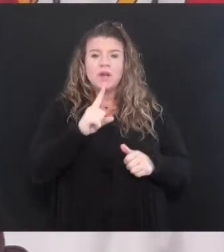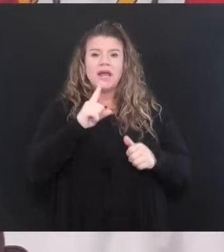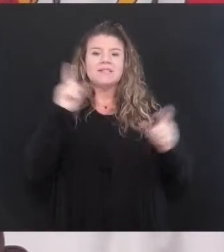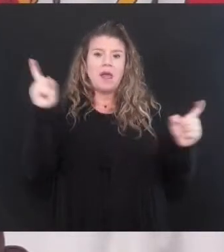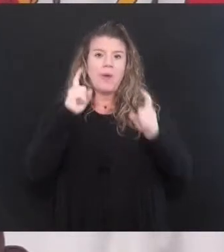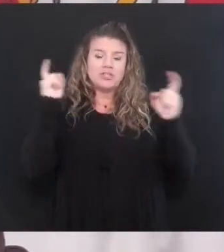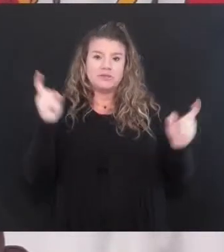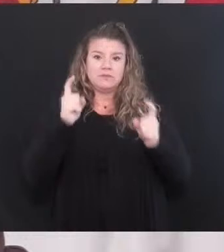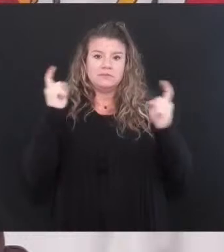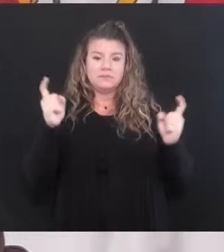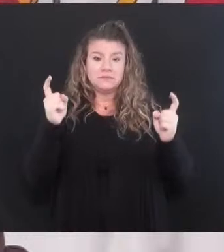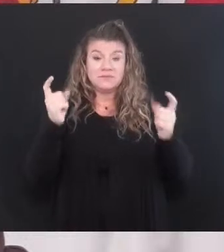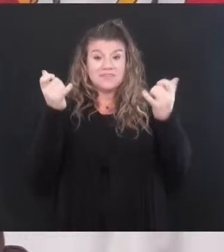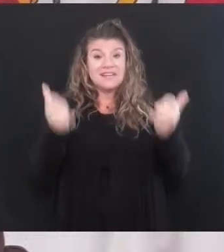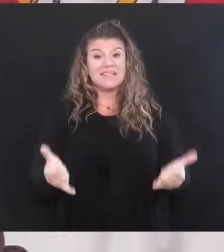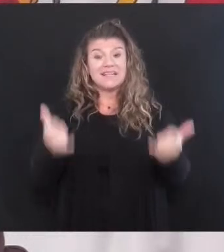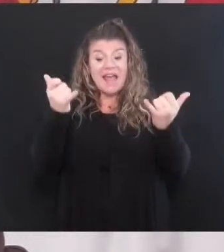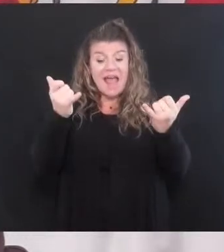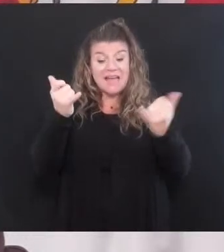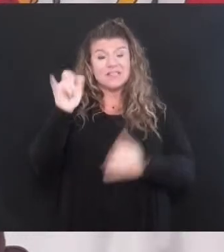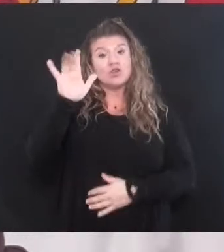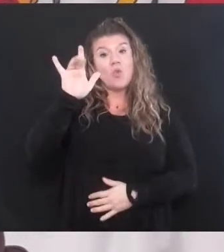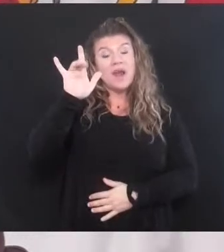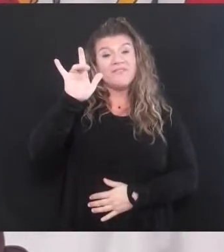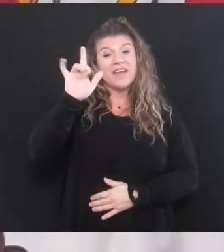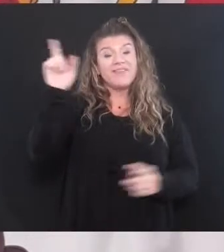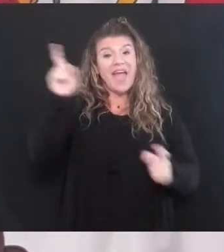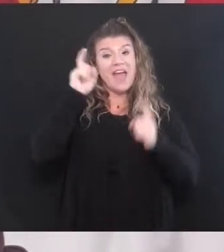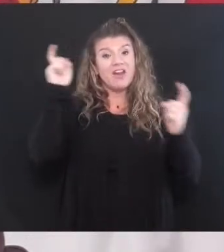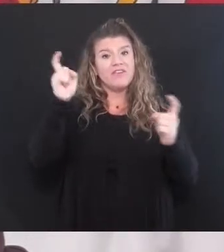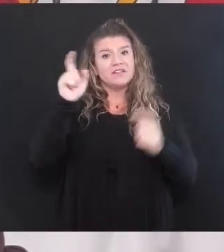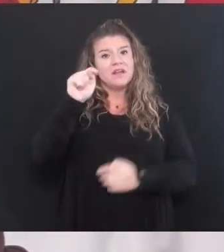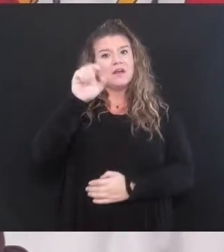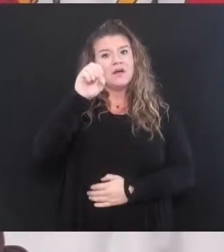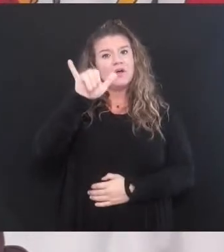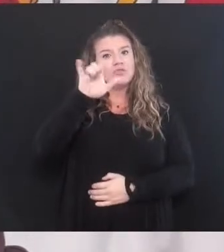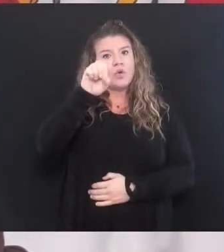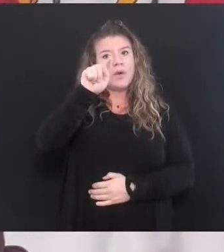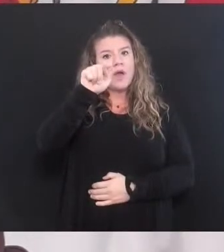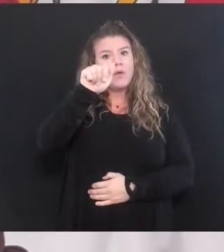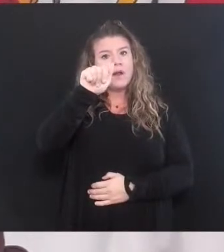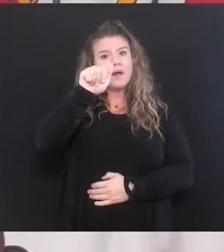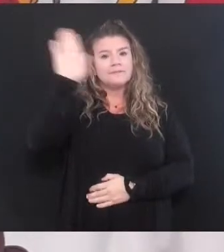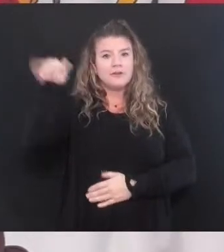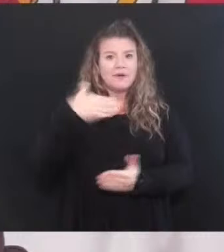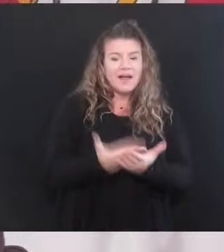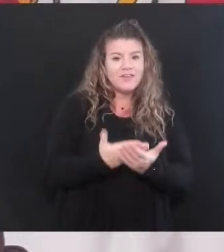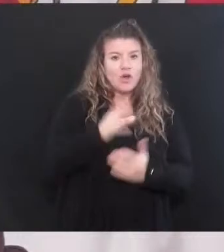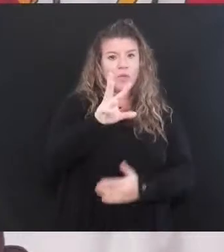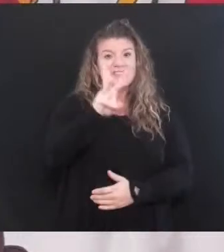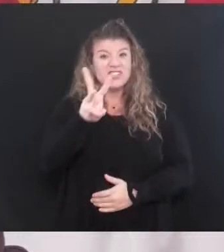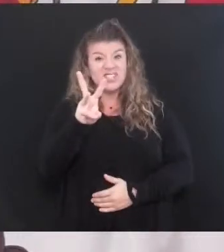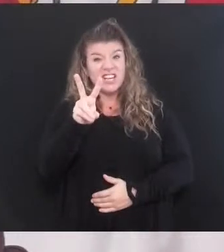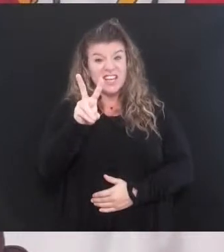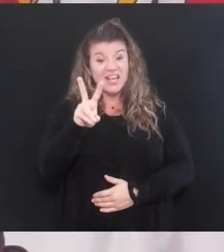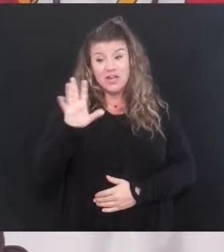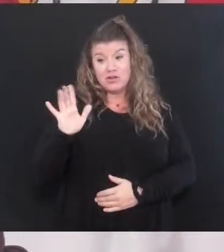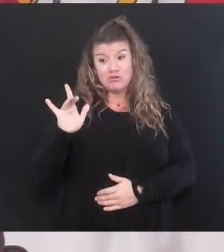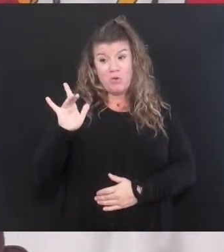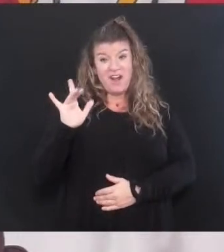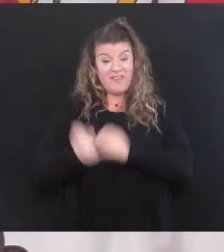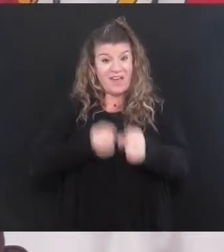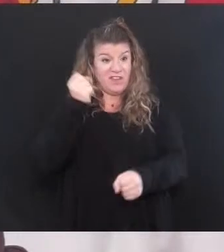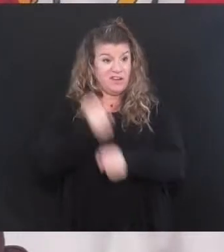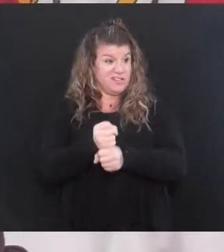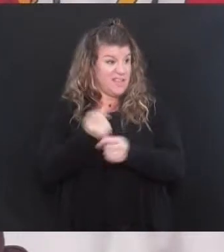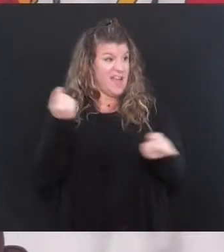celebration. Today is the 25th anniversary of Toyota coming to West Virginia. 25 years passed